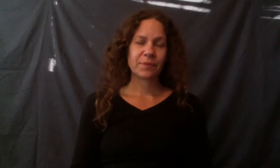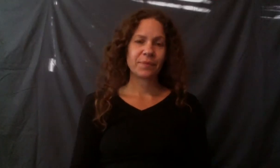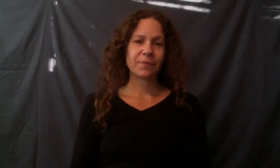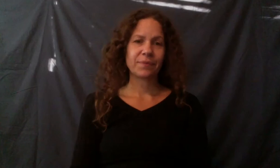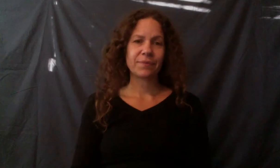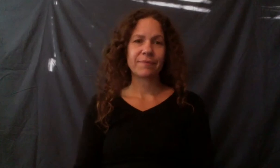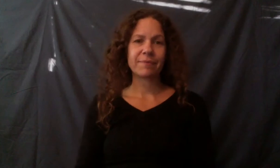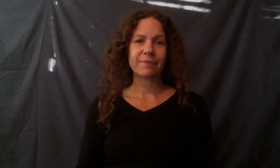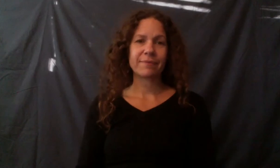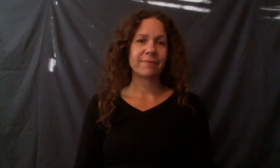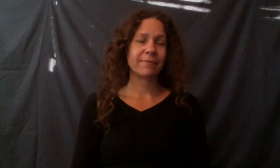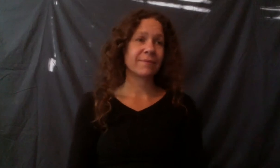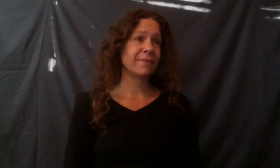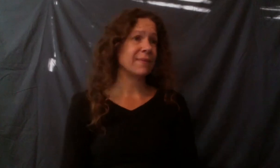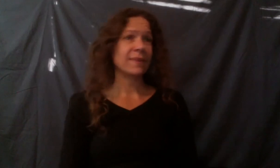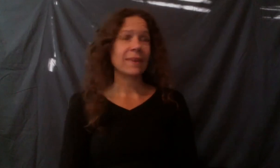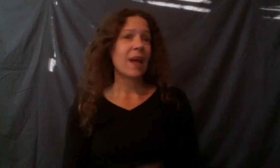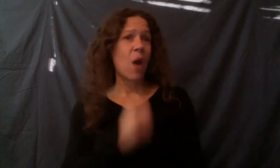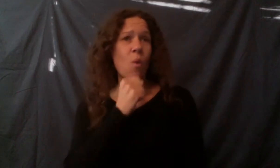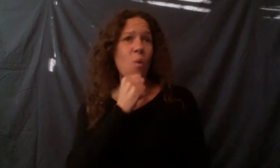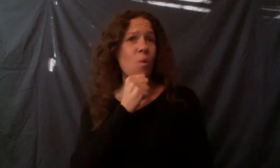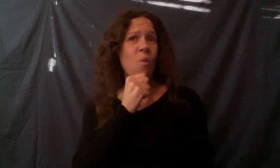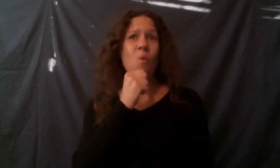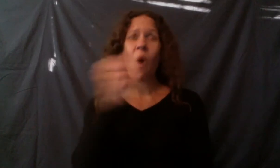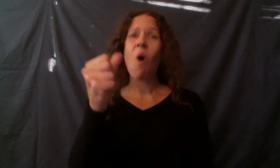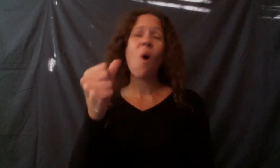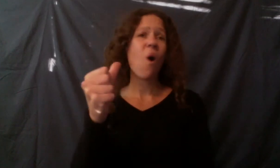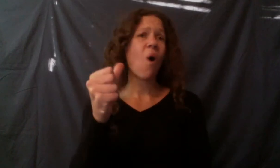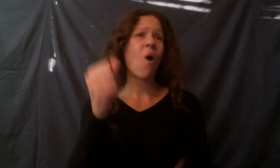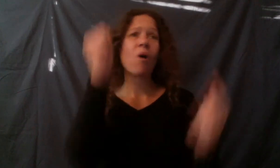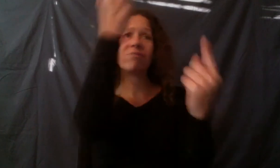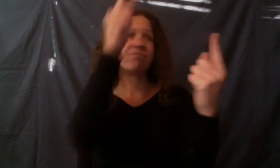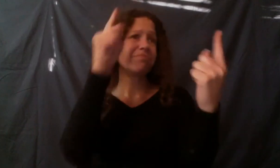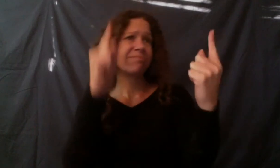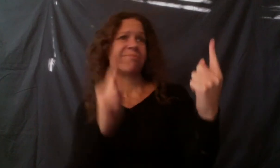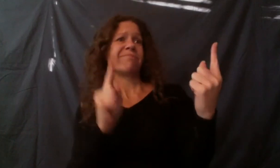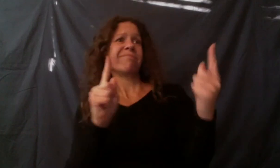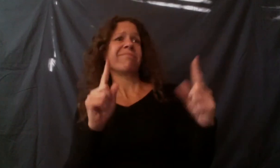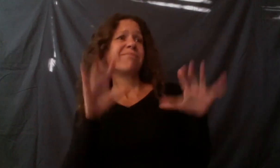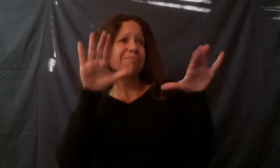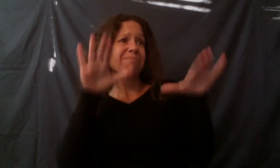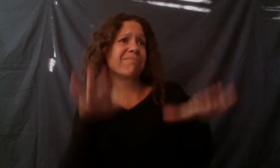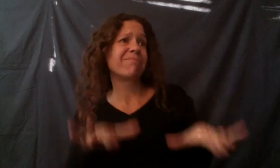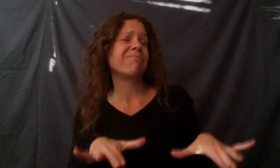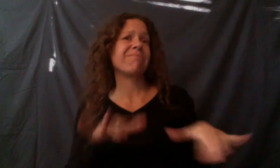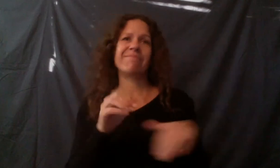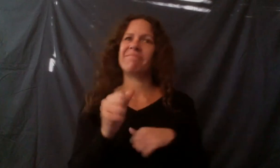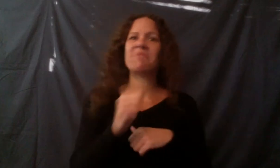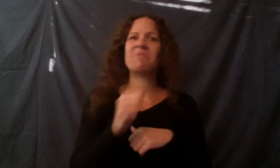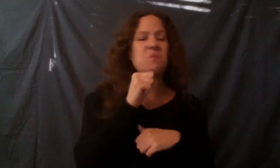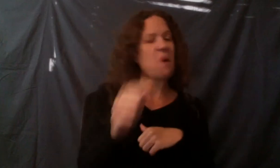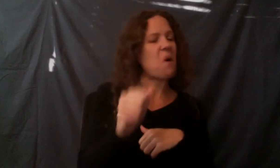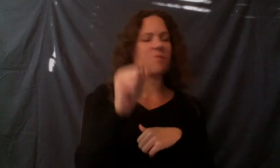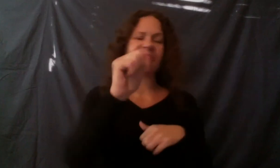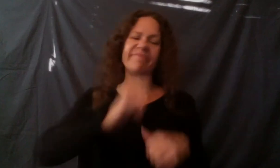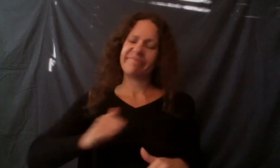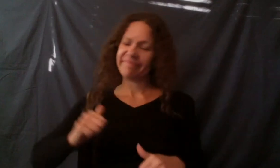Well, I won't back down. No, I won't back